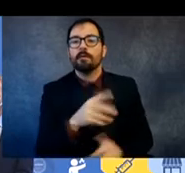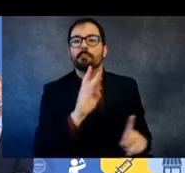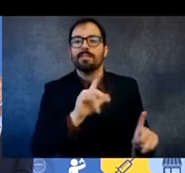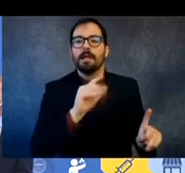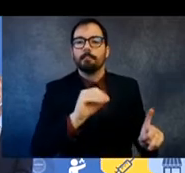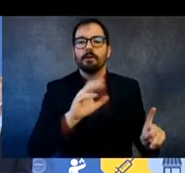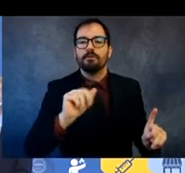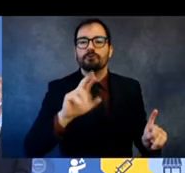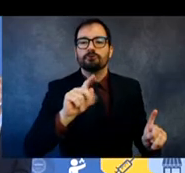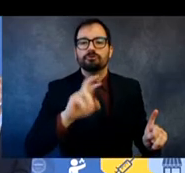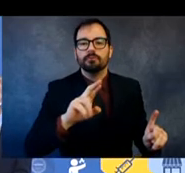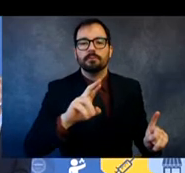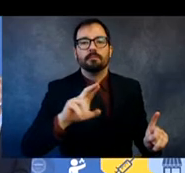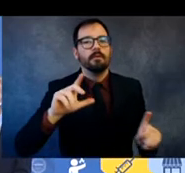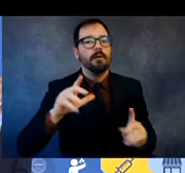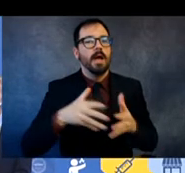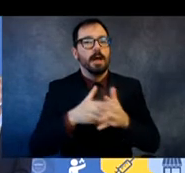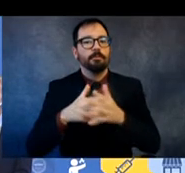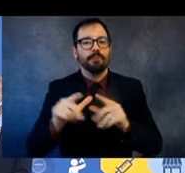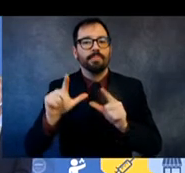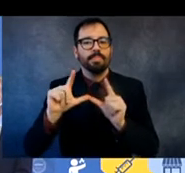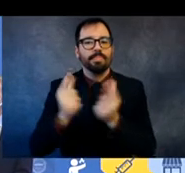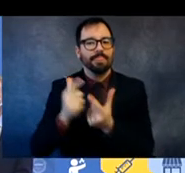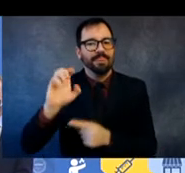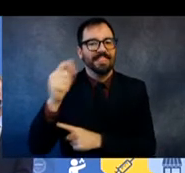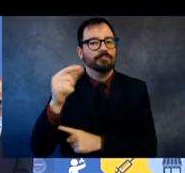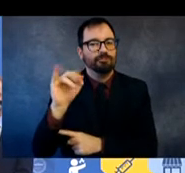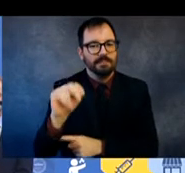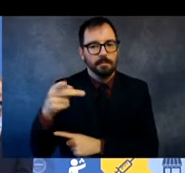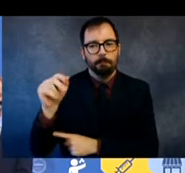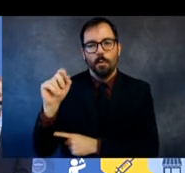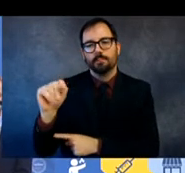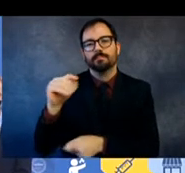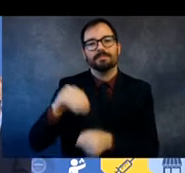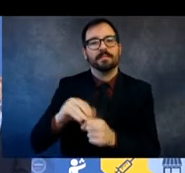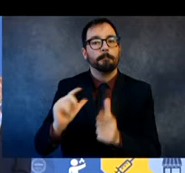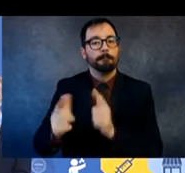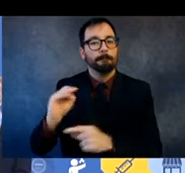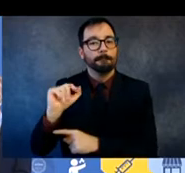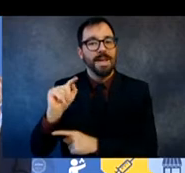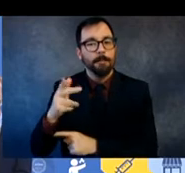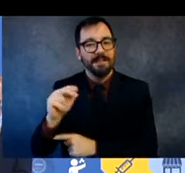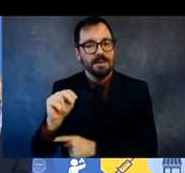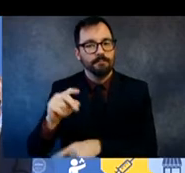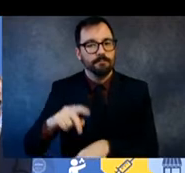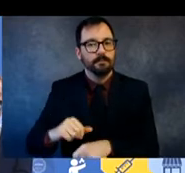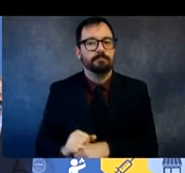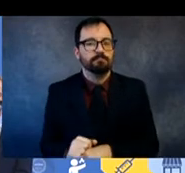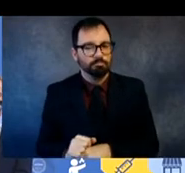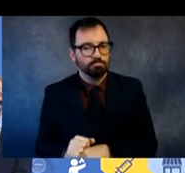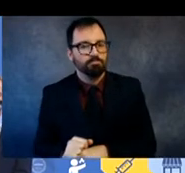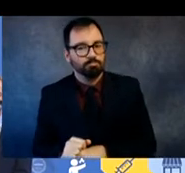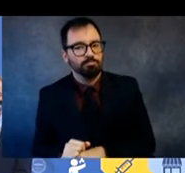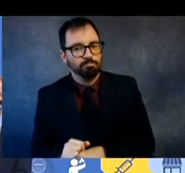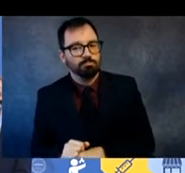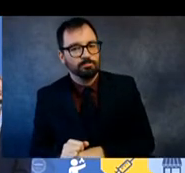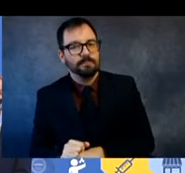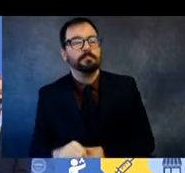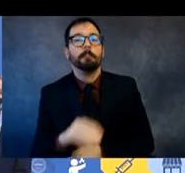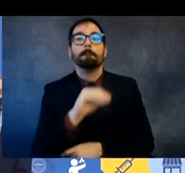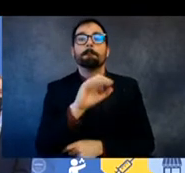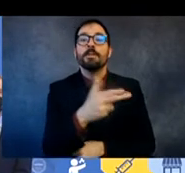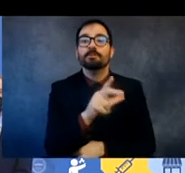10 a.m. to 1 p.m. This coming Saturday, March 20th, at Urban Edge on Columbus Ave